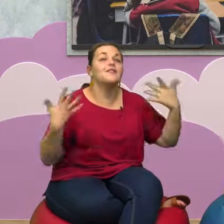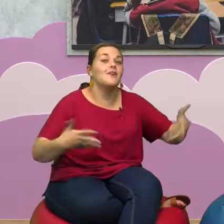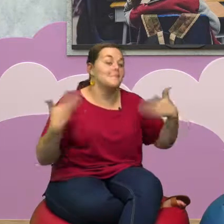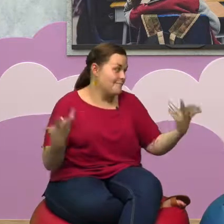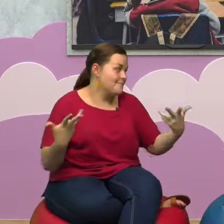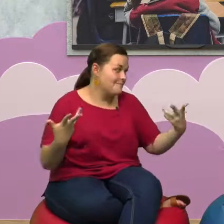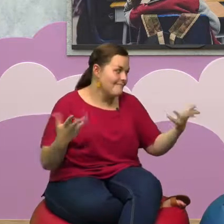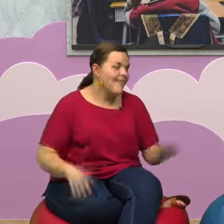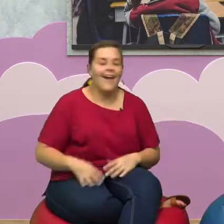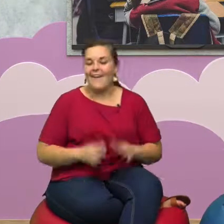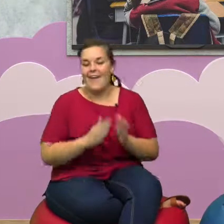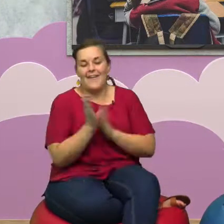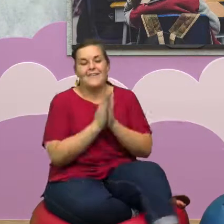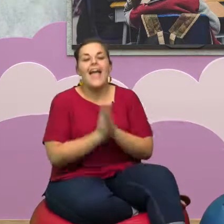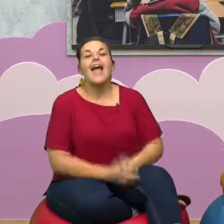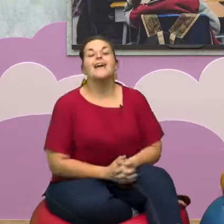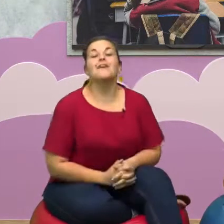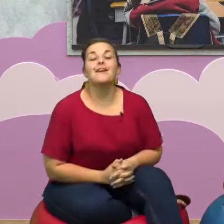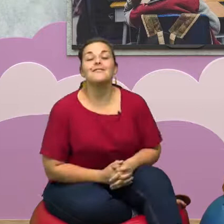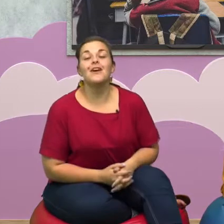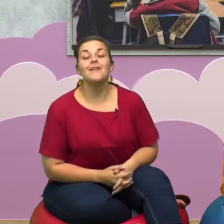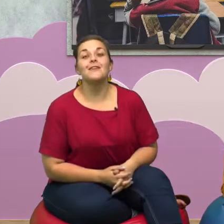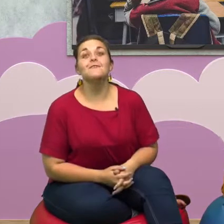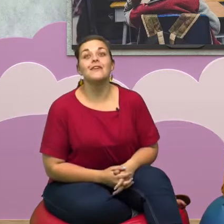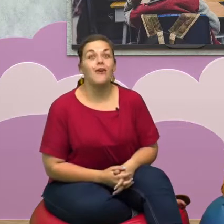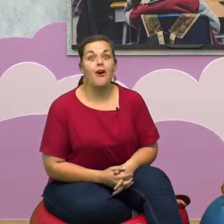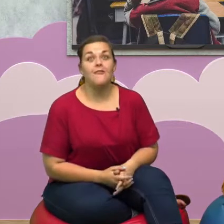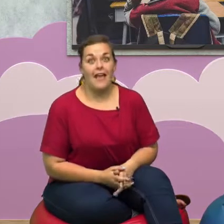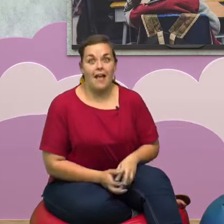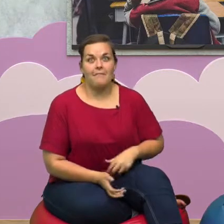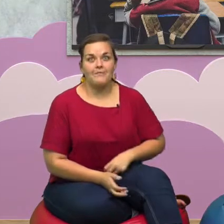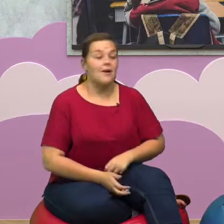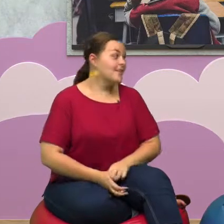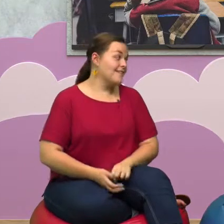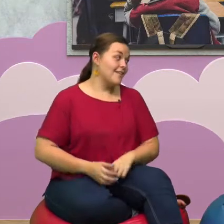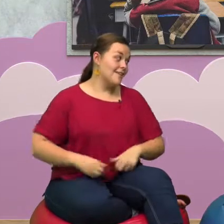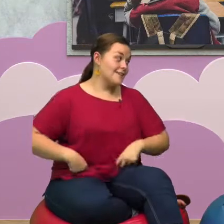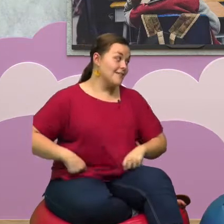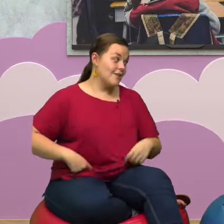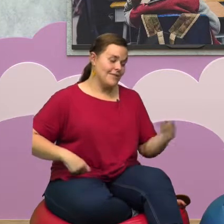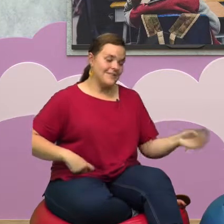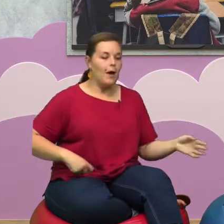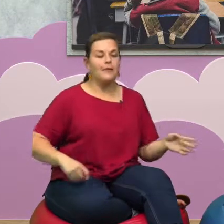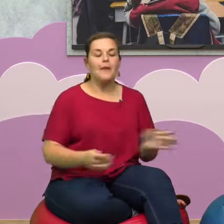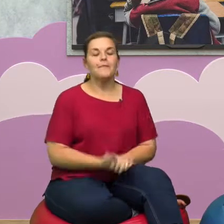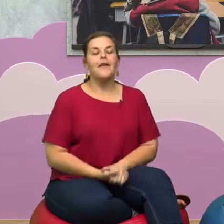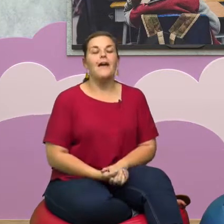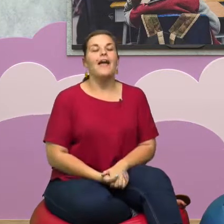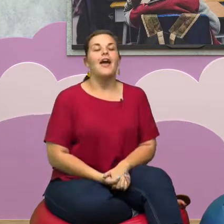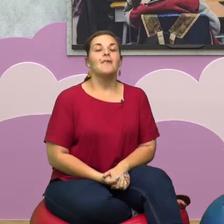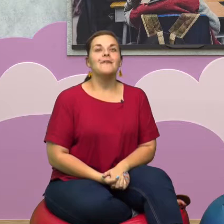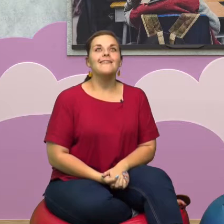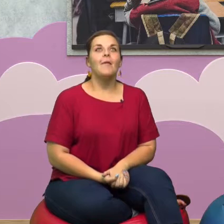Yes, I So- think I can do this one. So I'm going to start and Wetu will kick off the game. So I'm Okay. going to give you a community helper now. Okay.